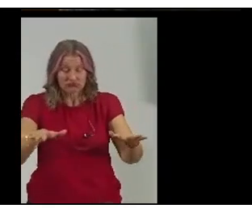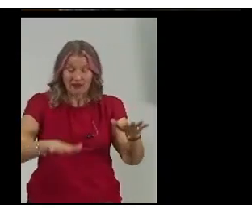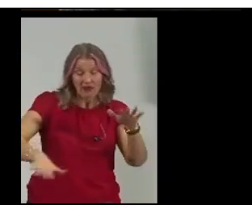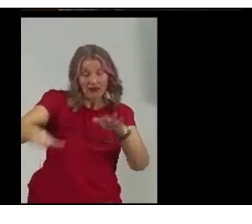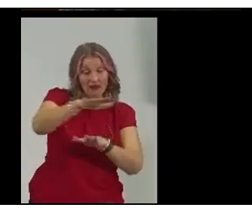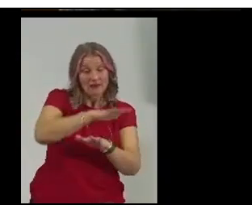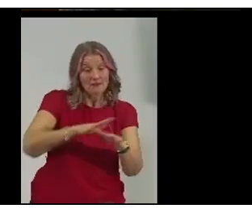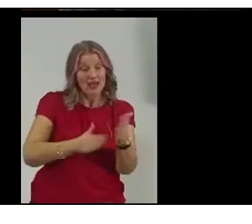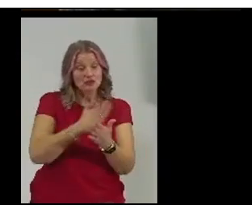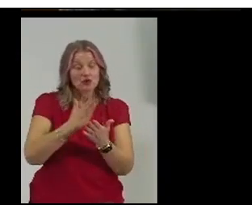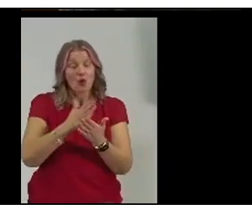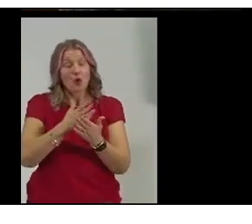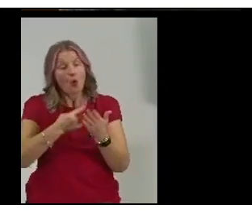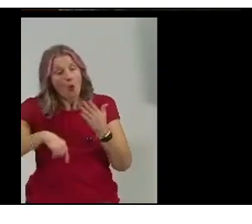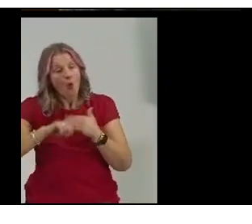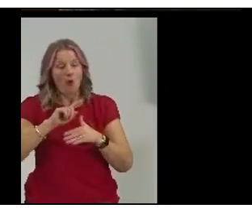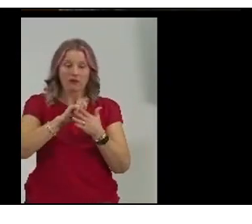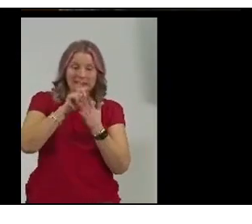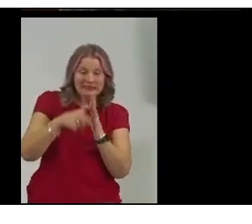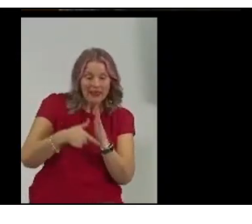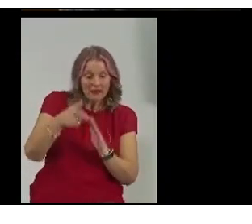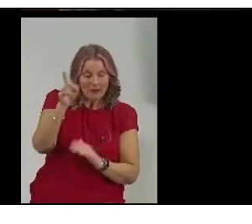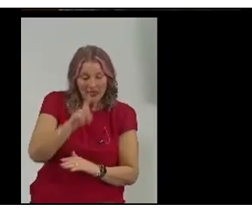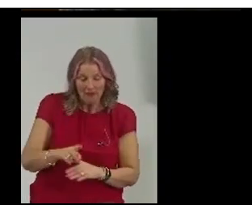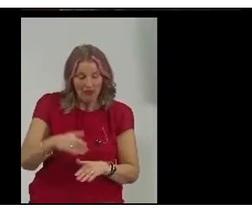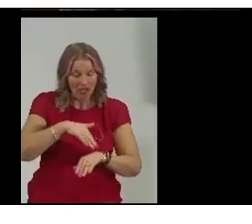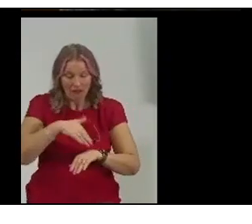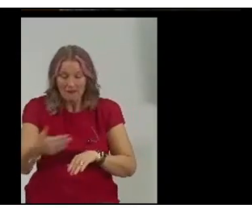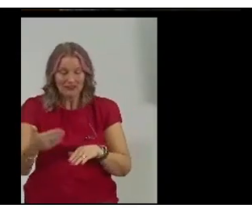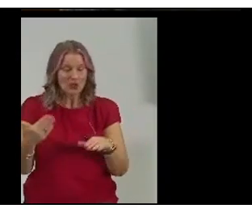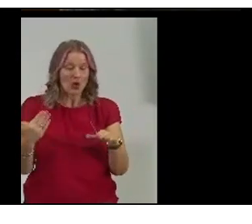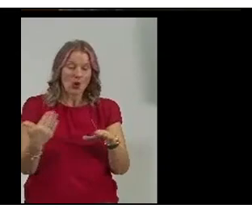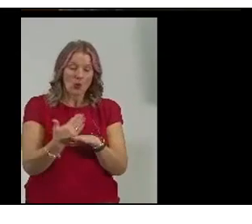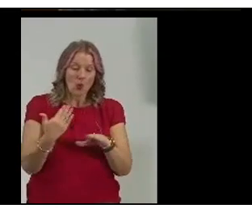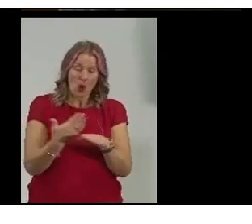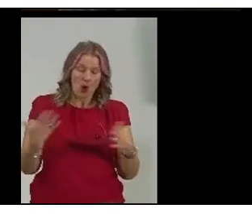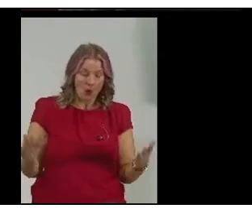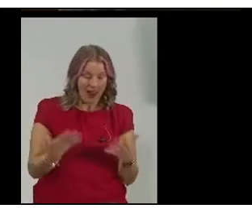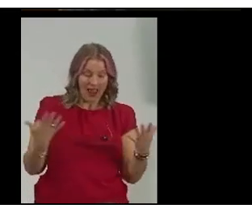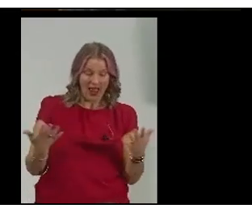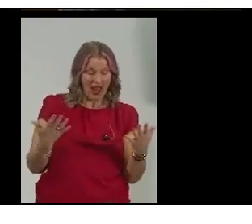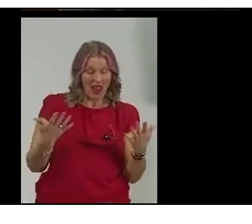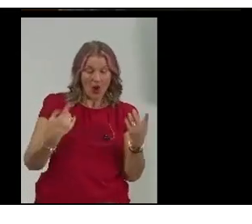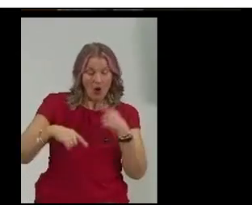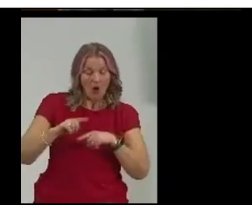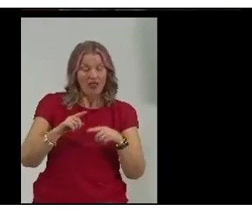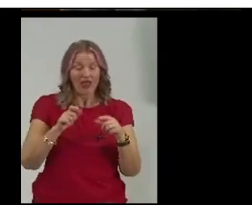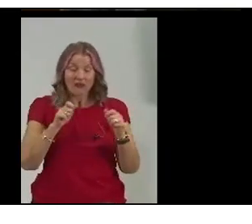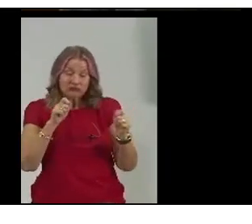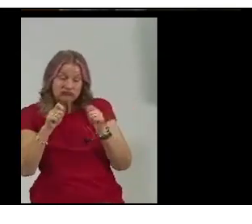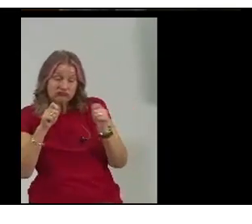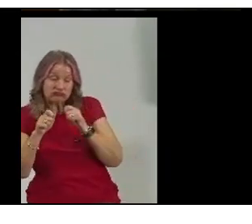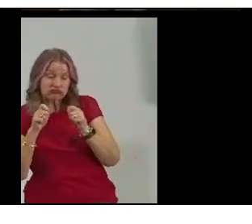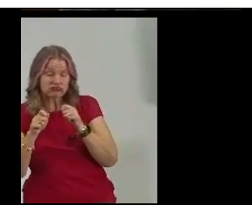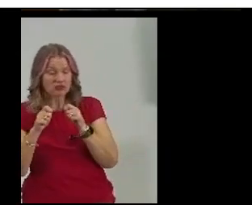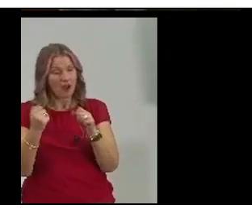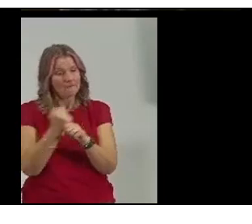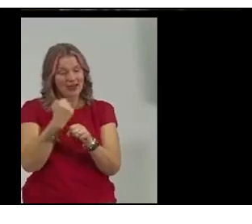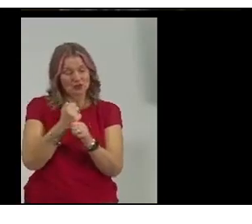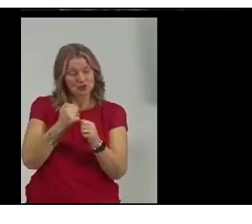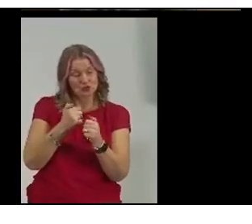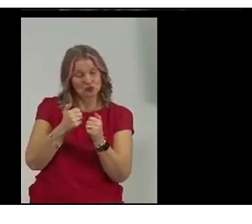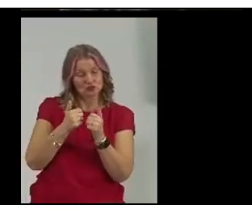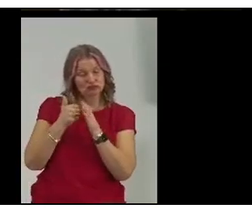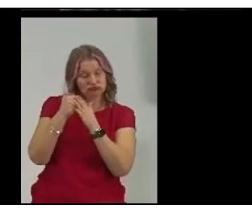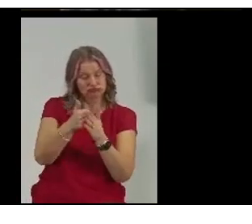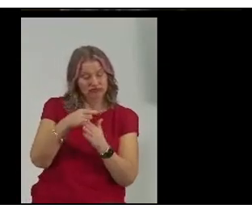requirements that disabled people might have, whether it's neurodiversity challenges or anything else. So that's something that we